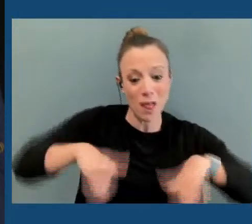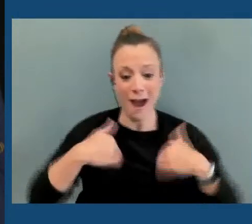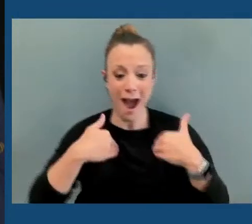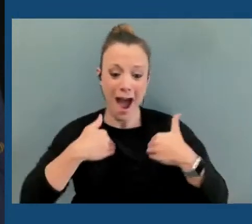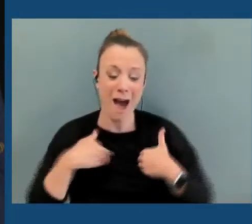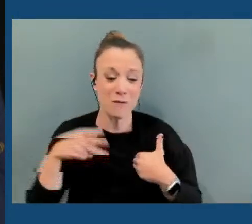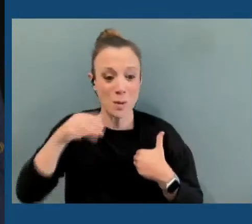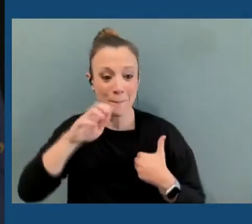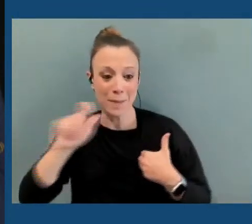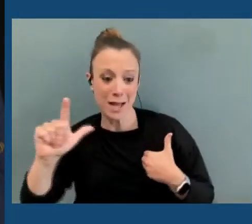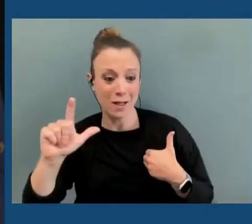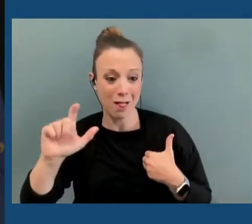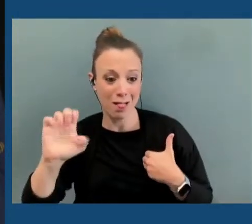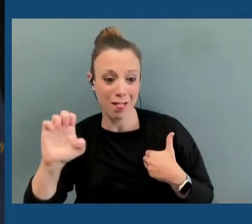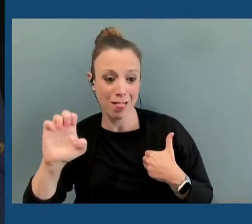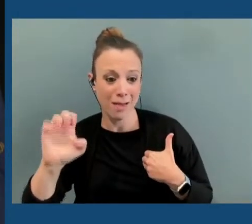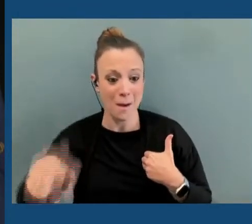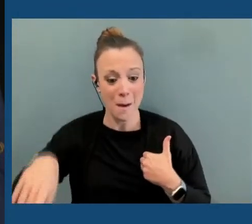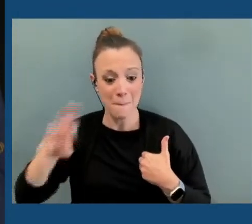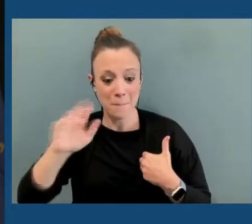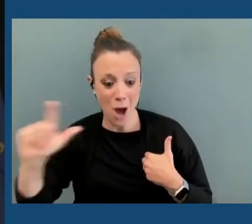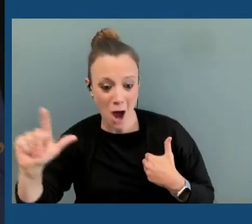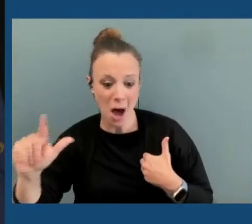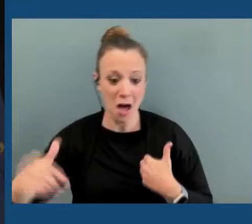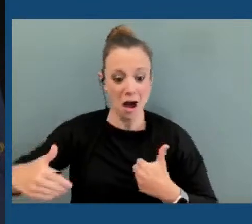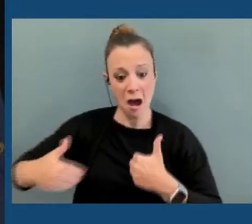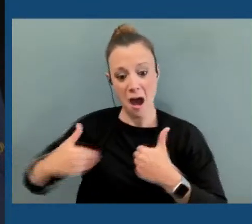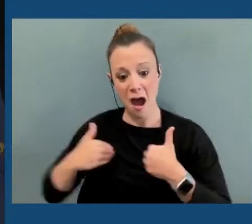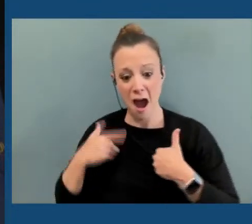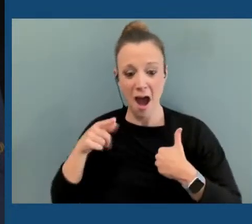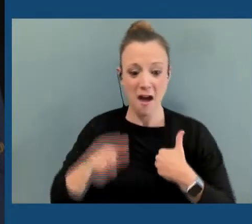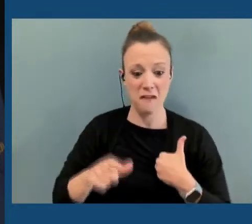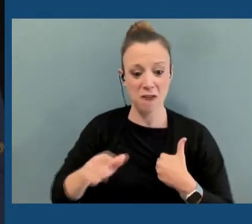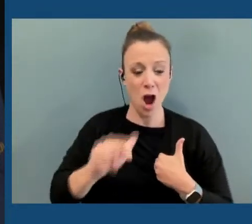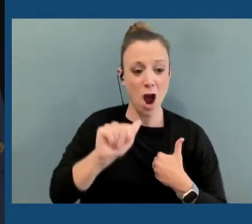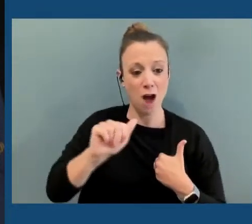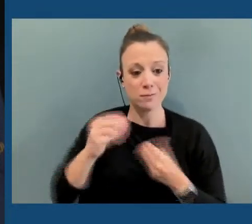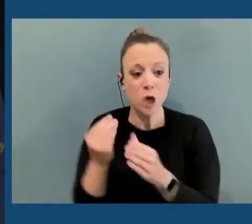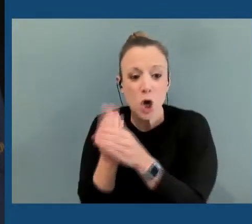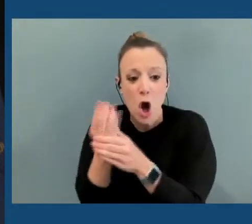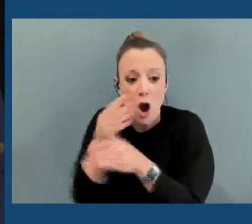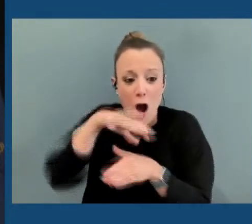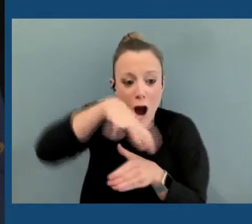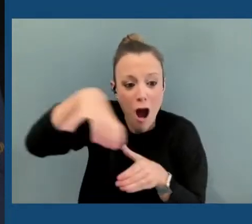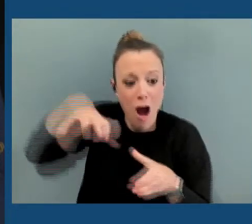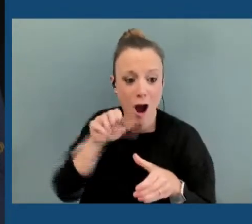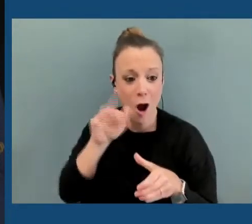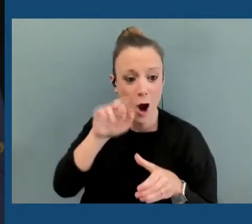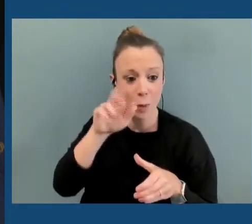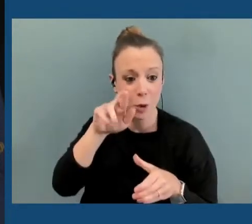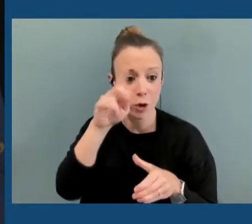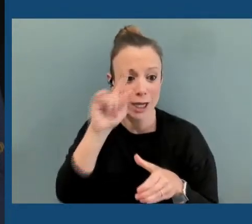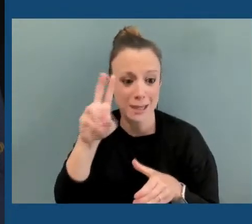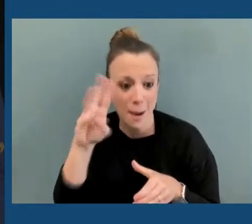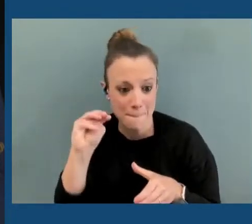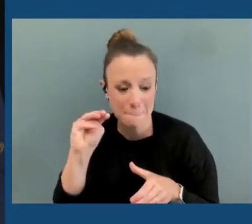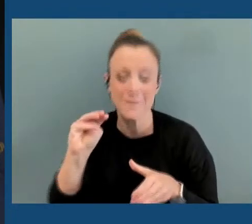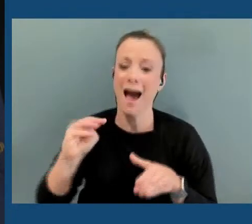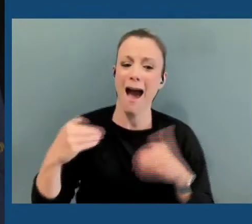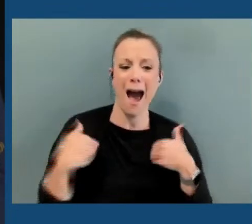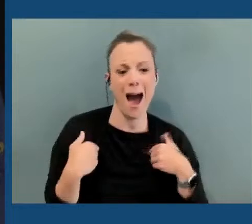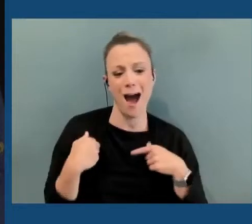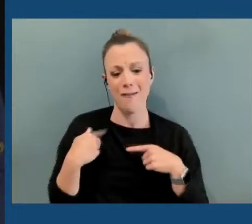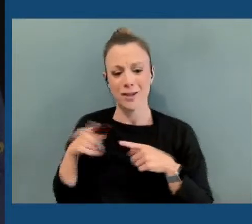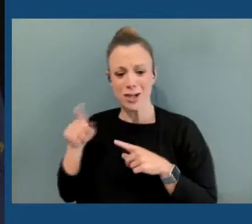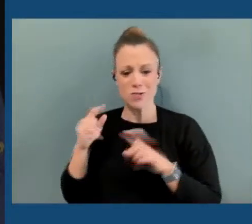zoo. You can walk to pubs, shops, churches, and a coffee house. We are proud of our neighborhood, its